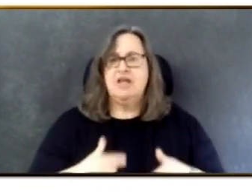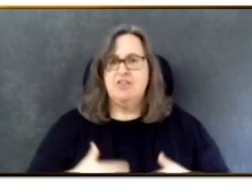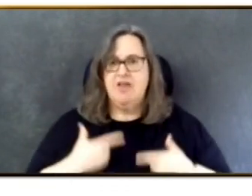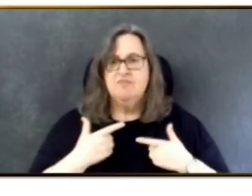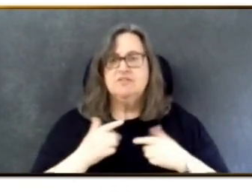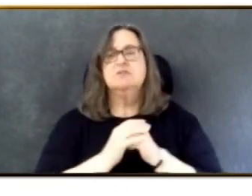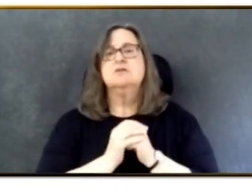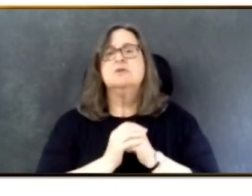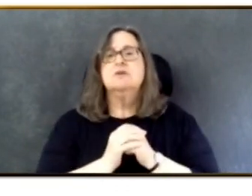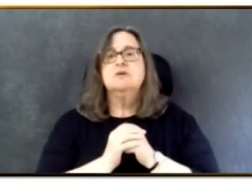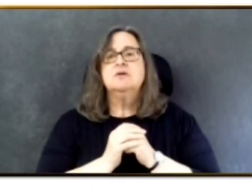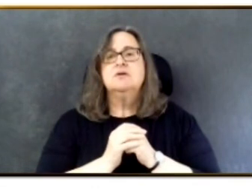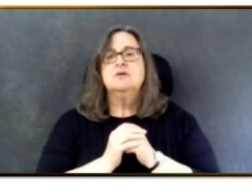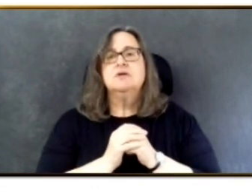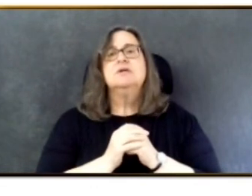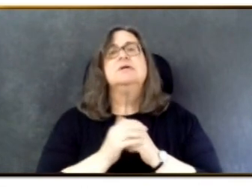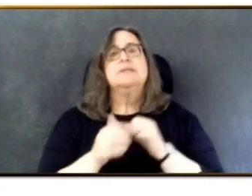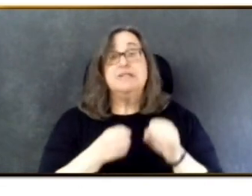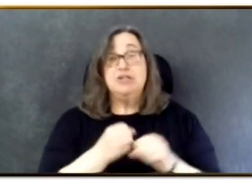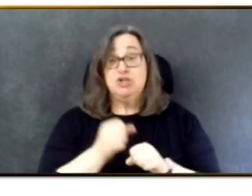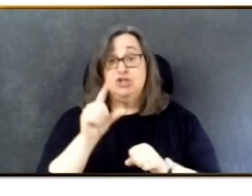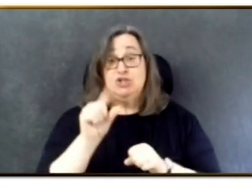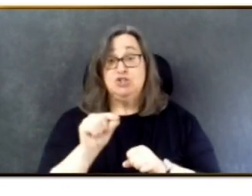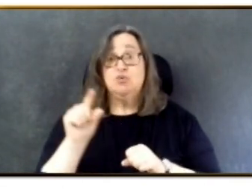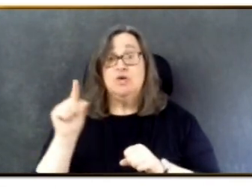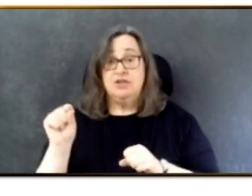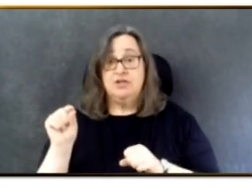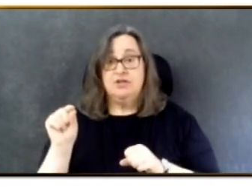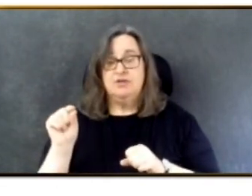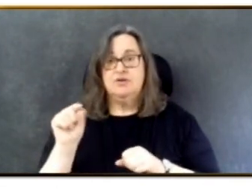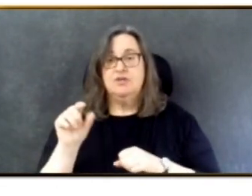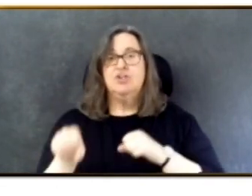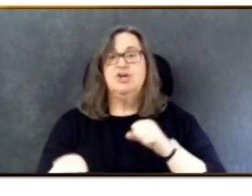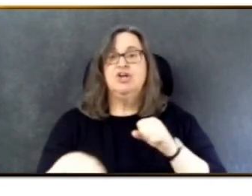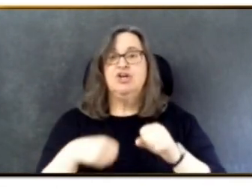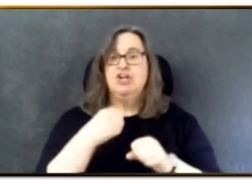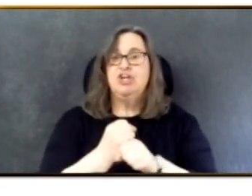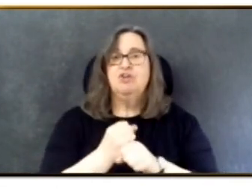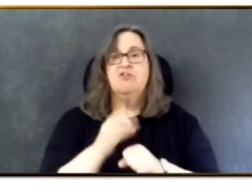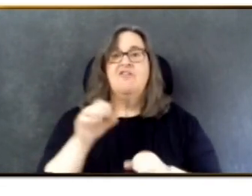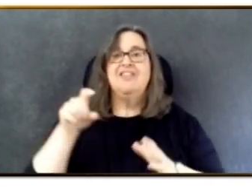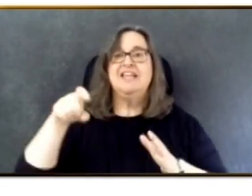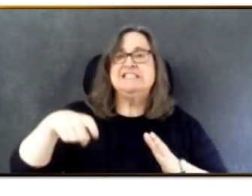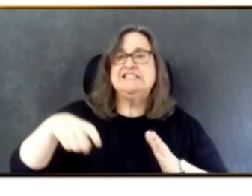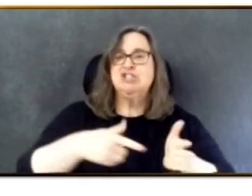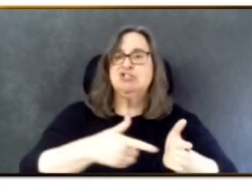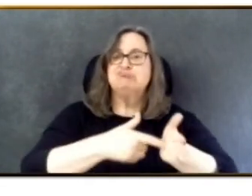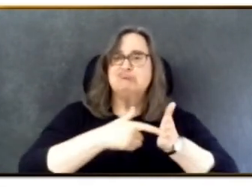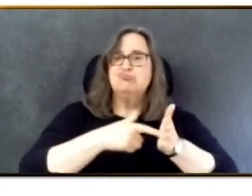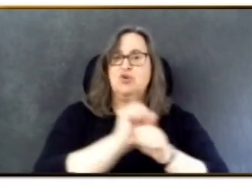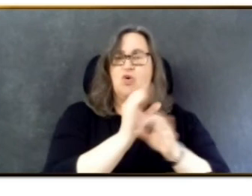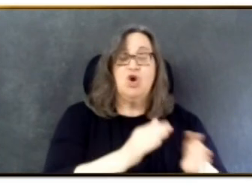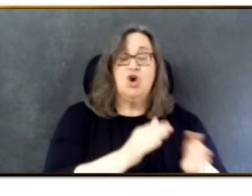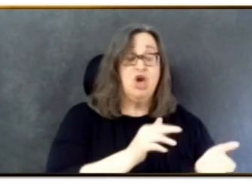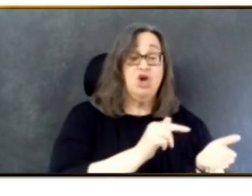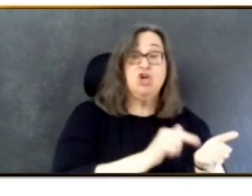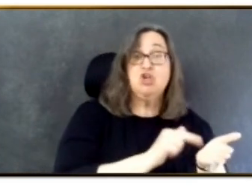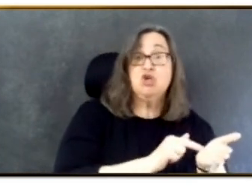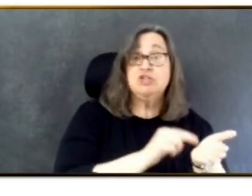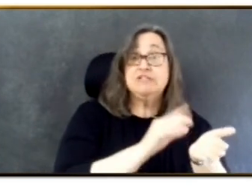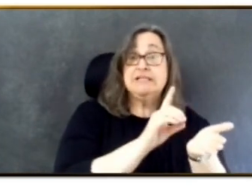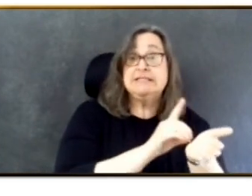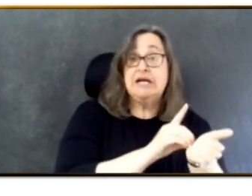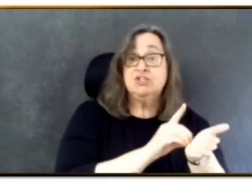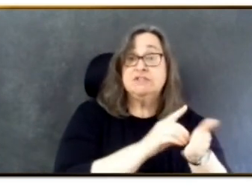saying that 2020 was the year of the essential worker. From the nurses and the doctors treating the